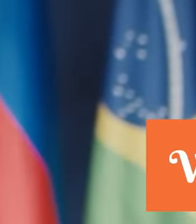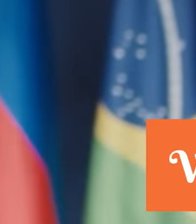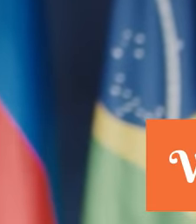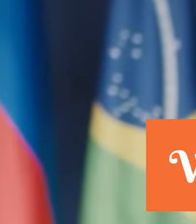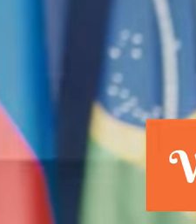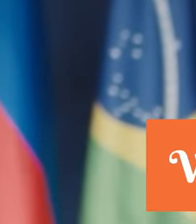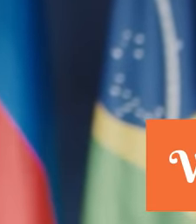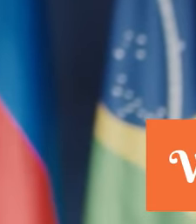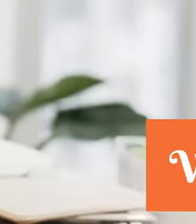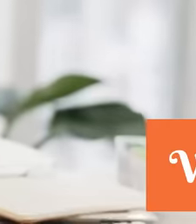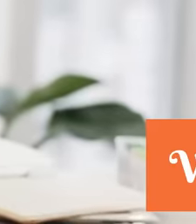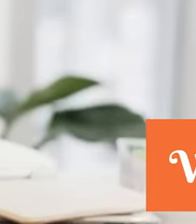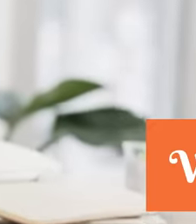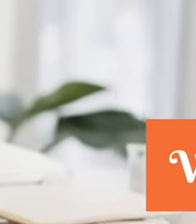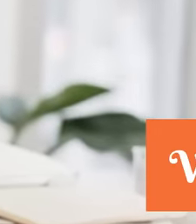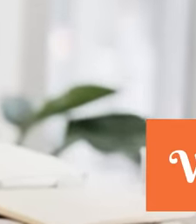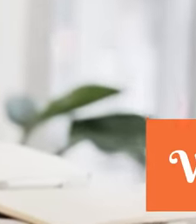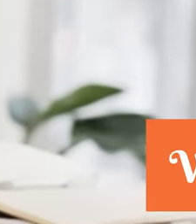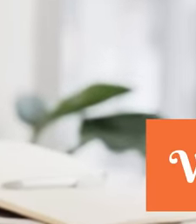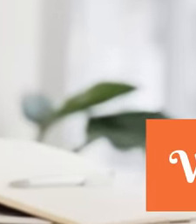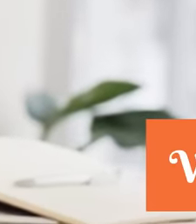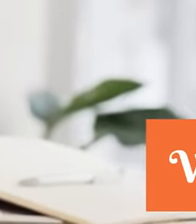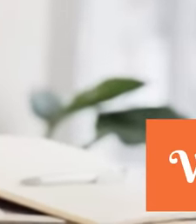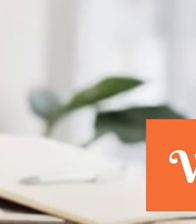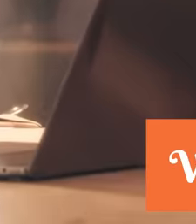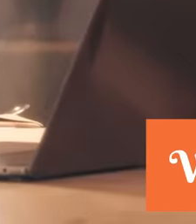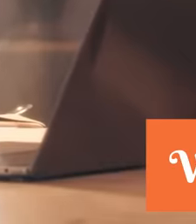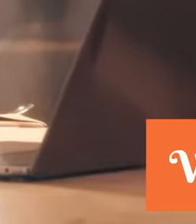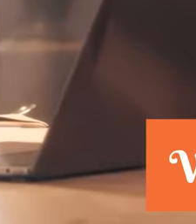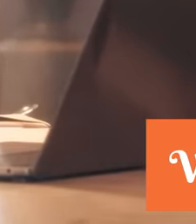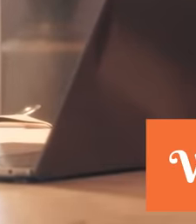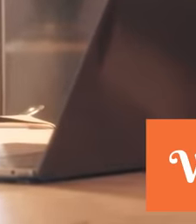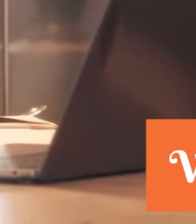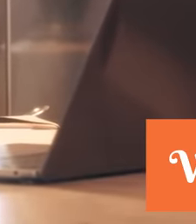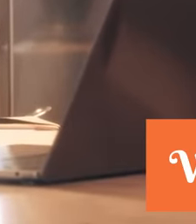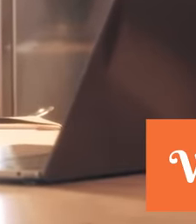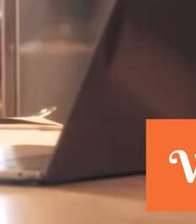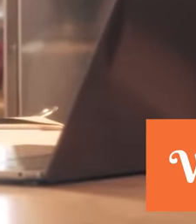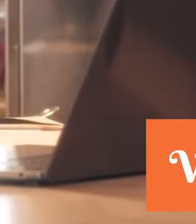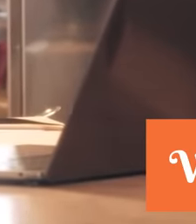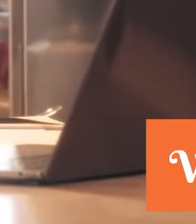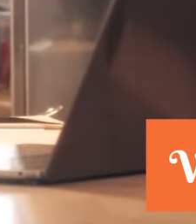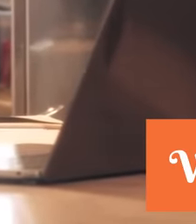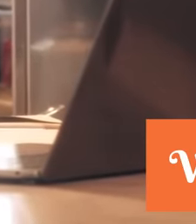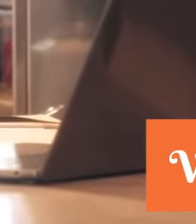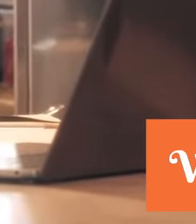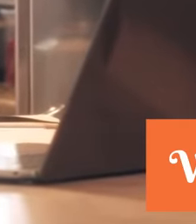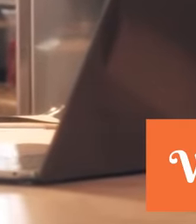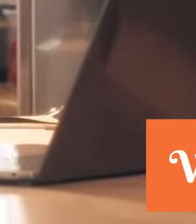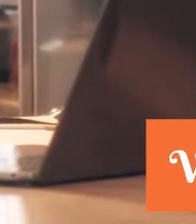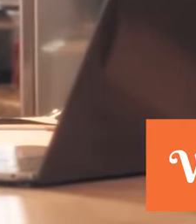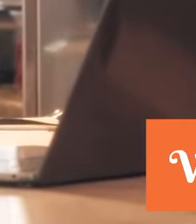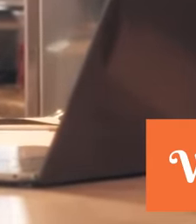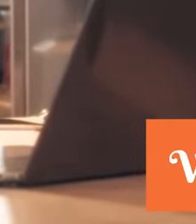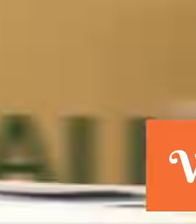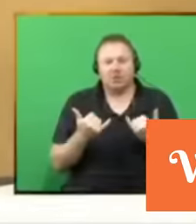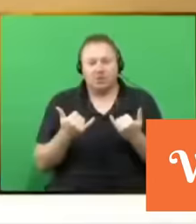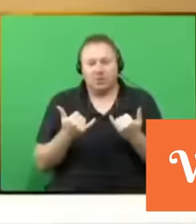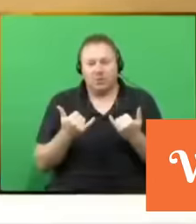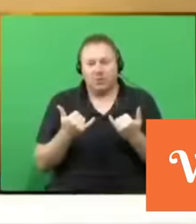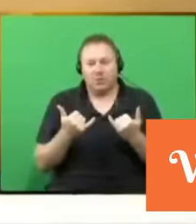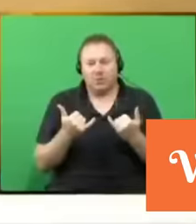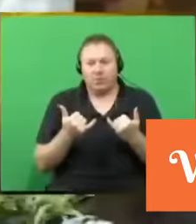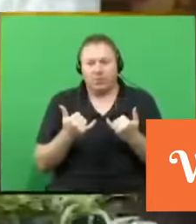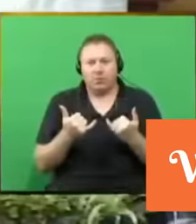and increasing power. Do you want to watch more videos like this one? If yes, subscribe to our channel and press the bell icon next to it.